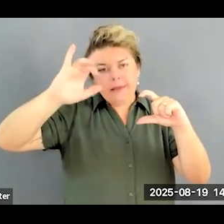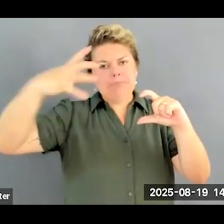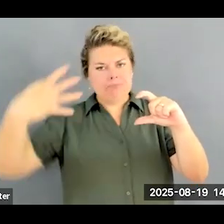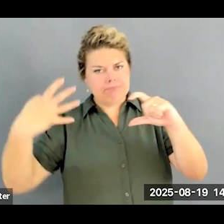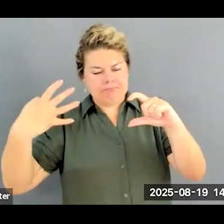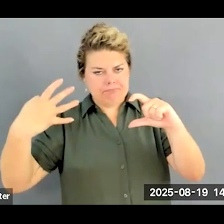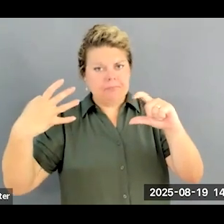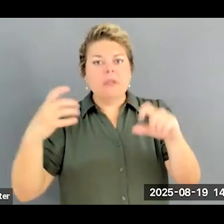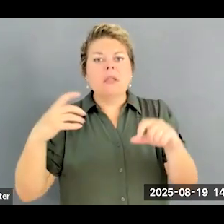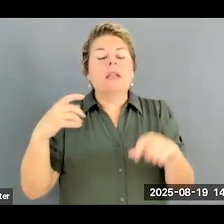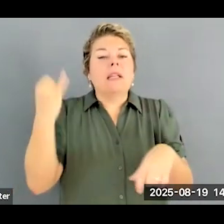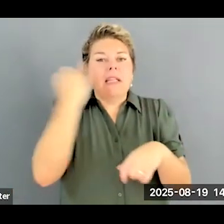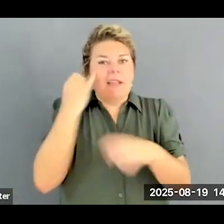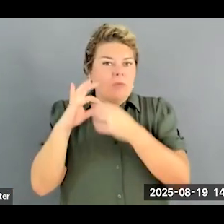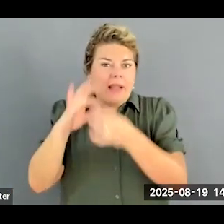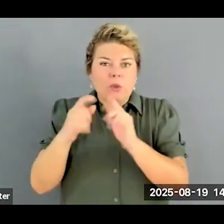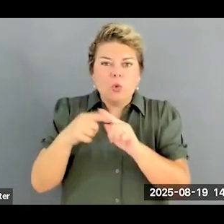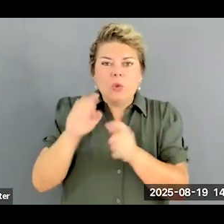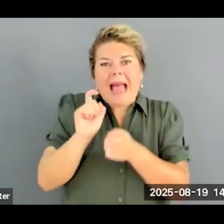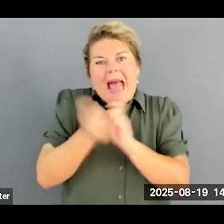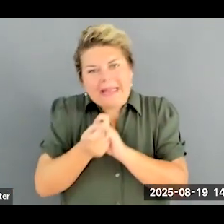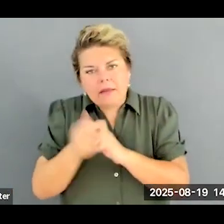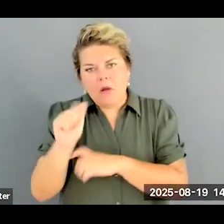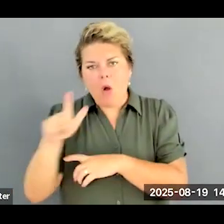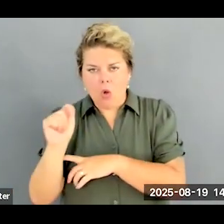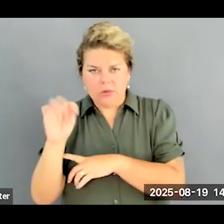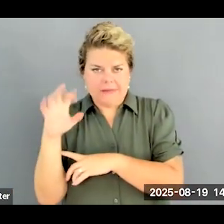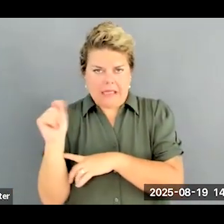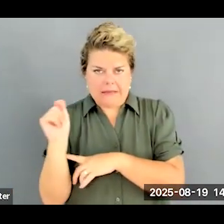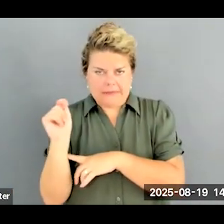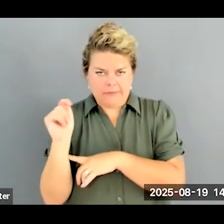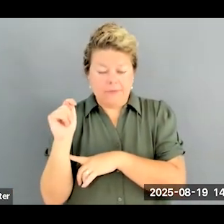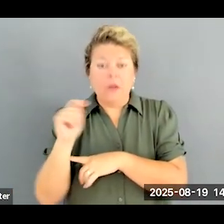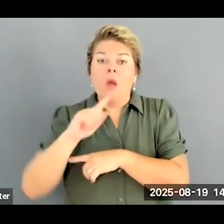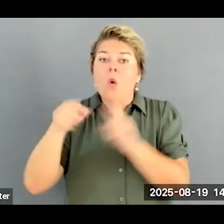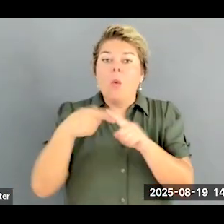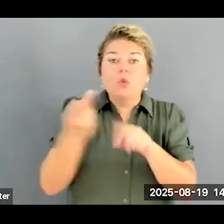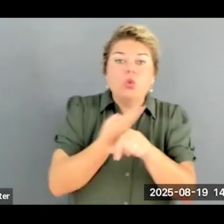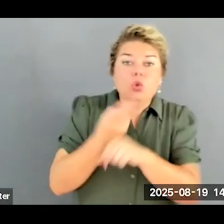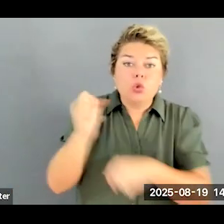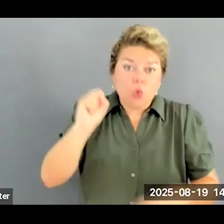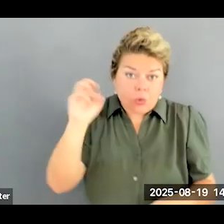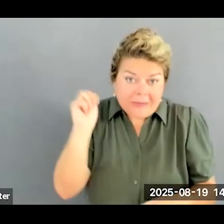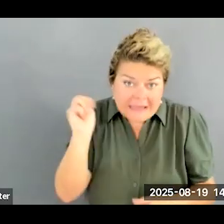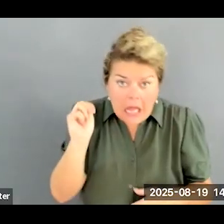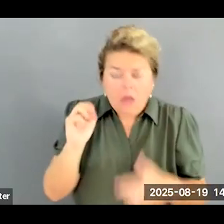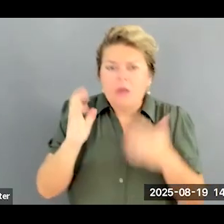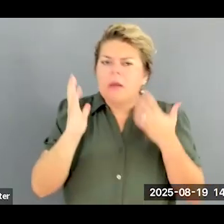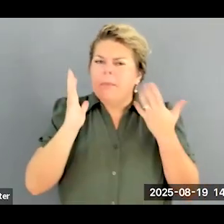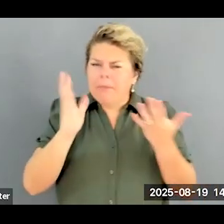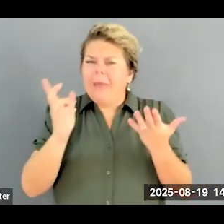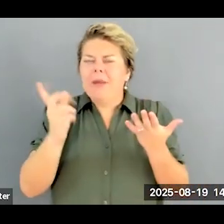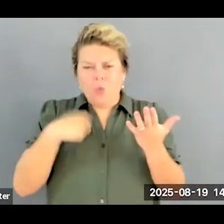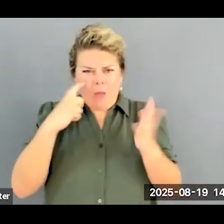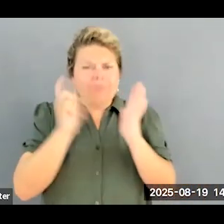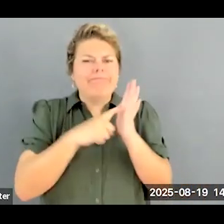for language that revolves around editing the alt text. Now, when using social media, we may come across more of this AI